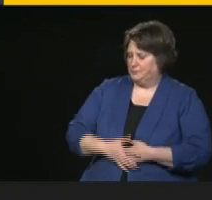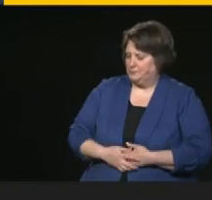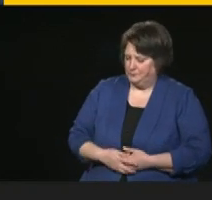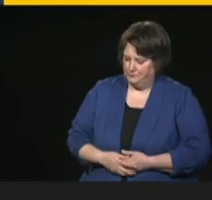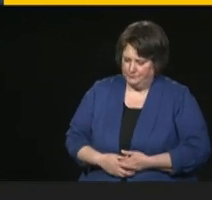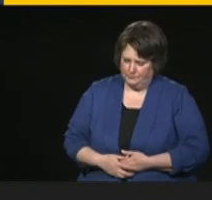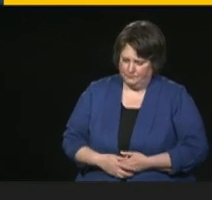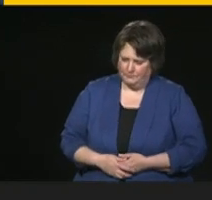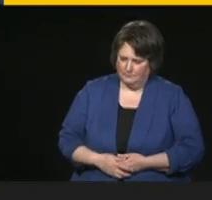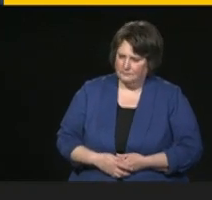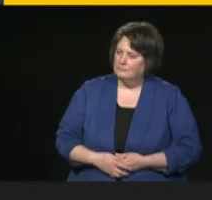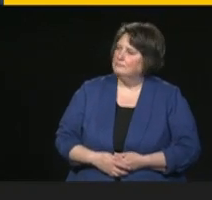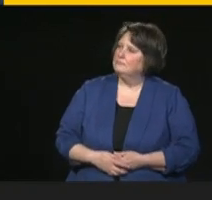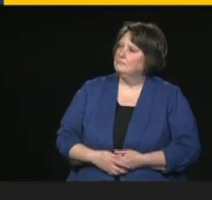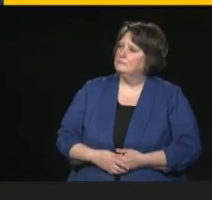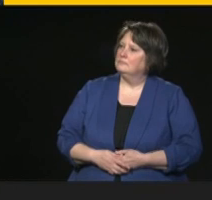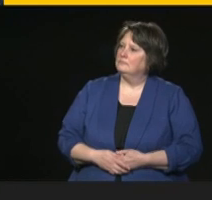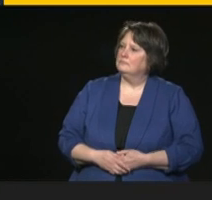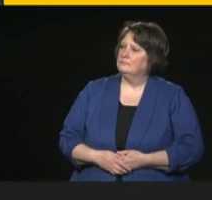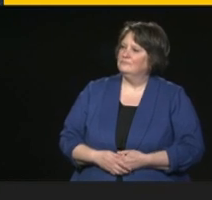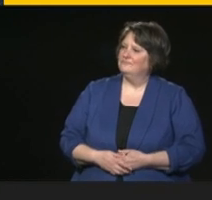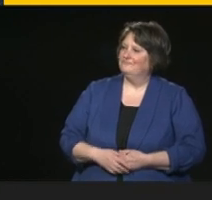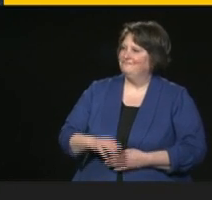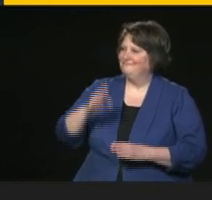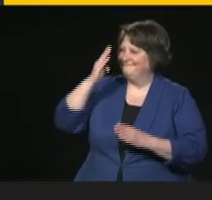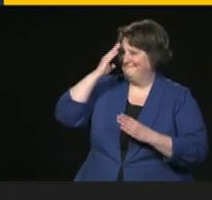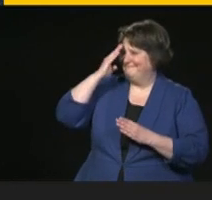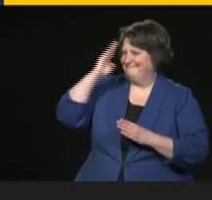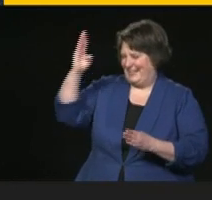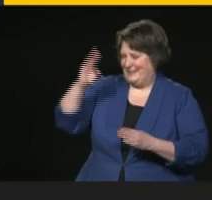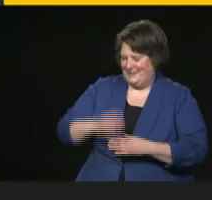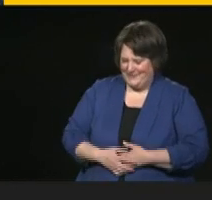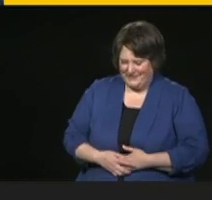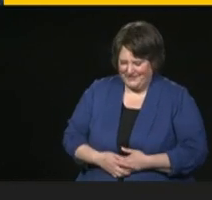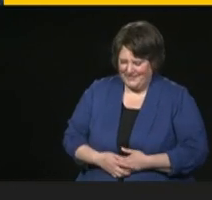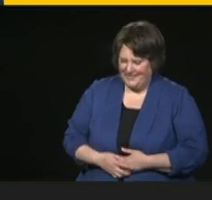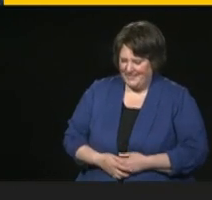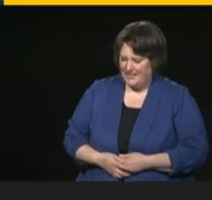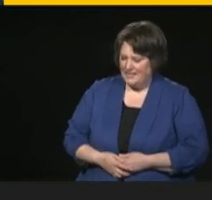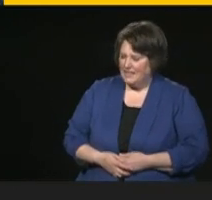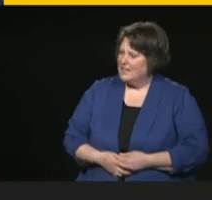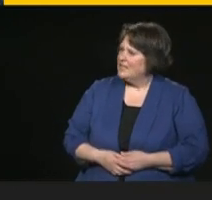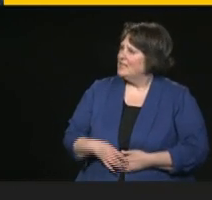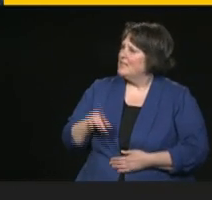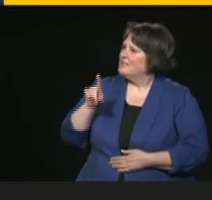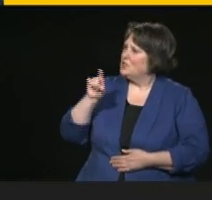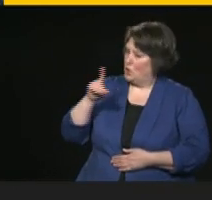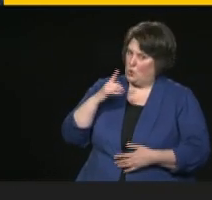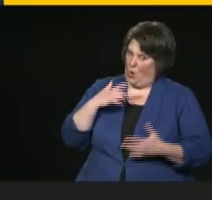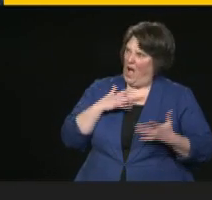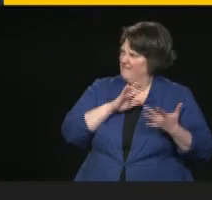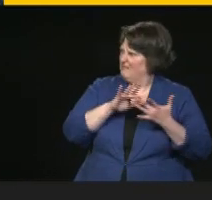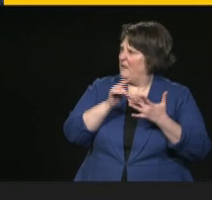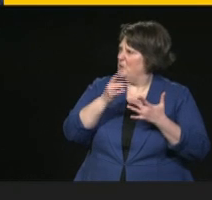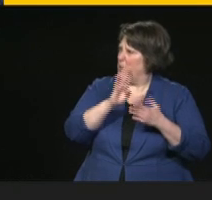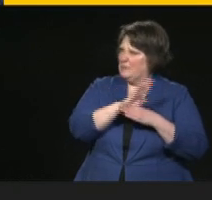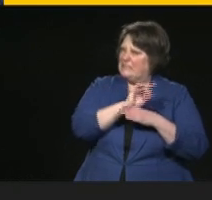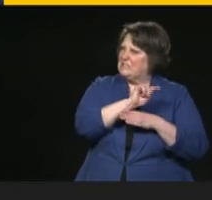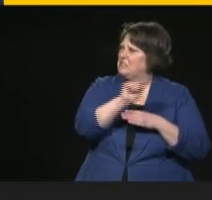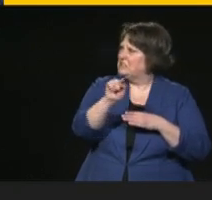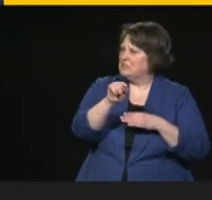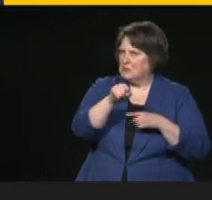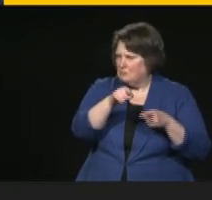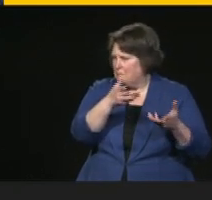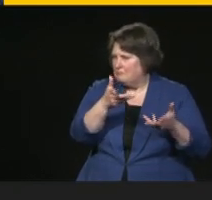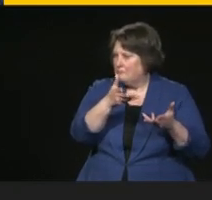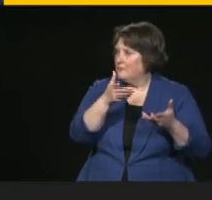Hi, Minister Morneau. The businesses I've been talking to today, you know, they keep saying that the 75 wage subsidy is amazing for them. They're